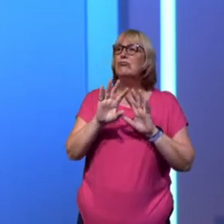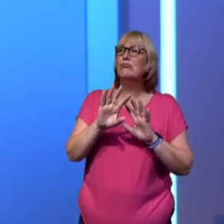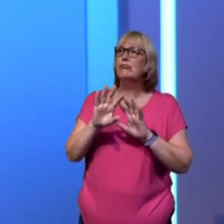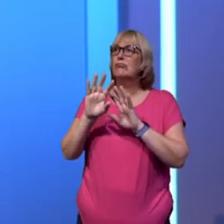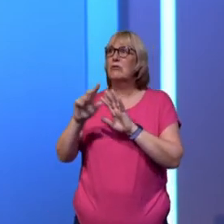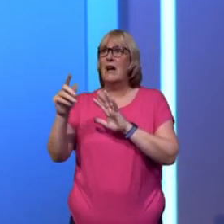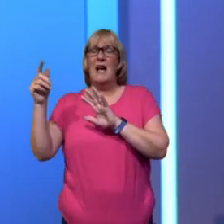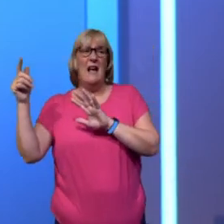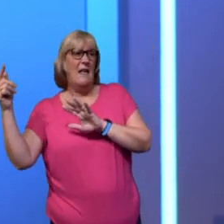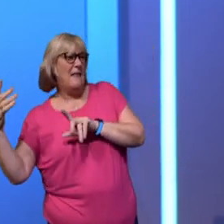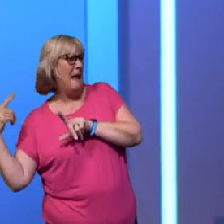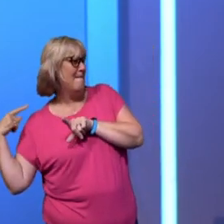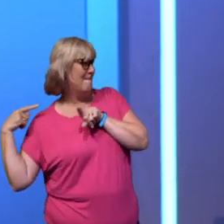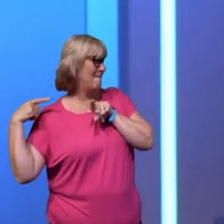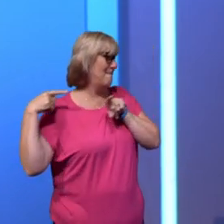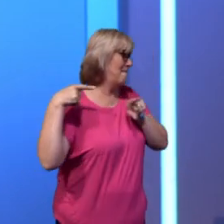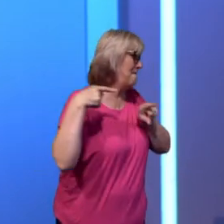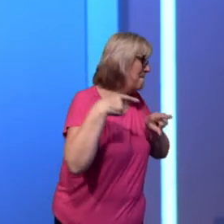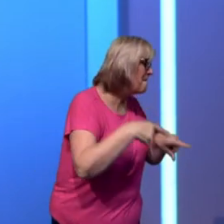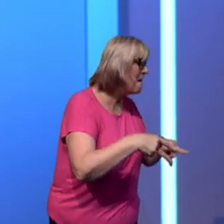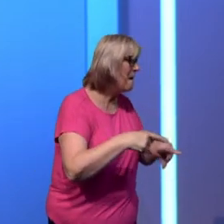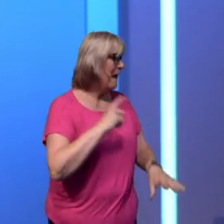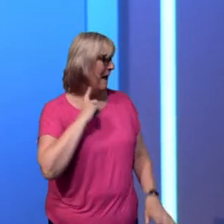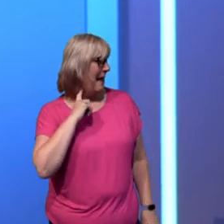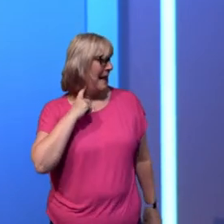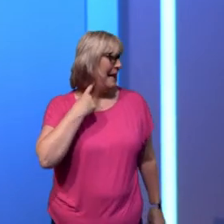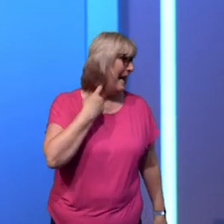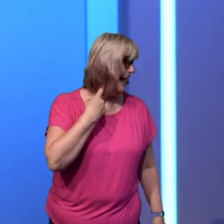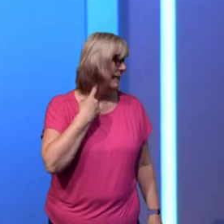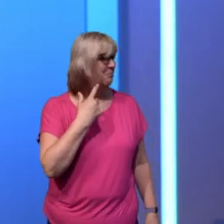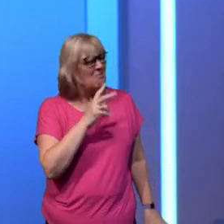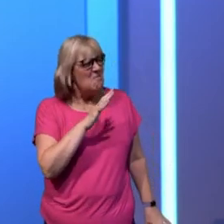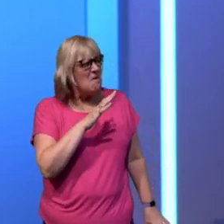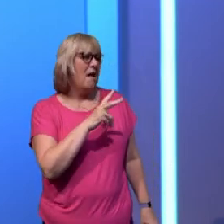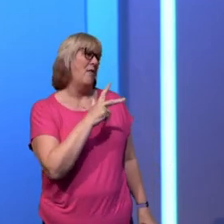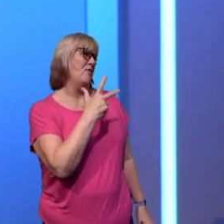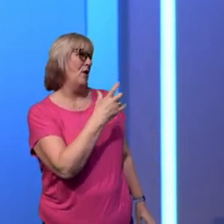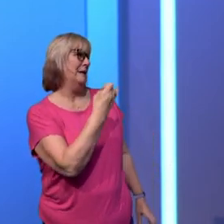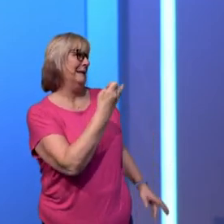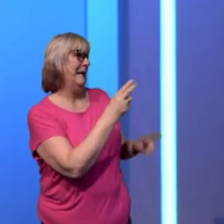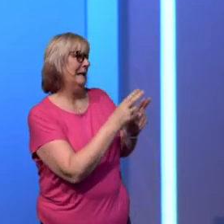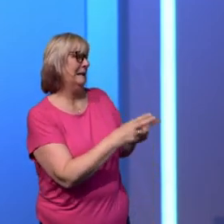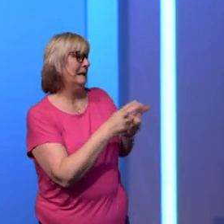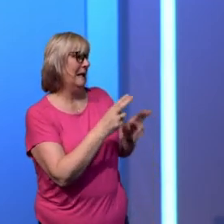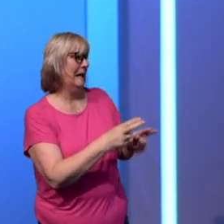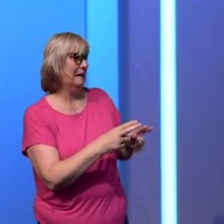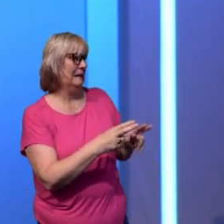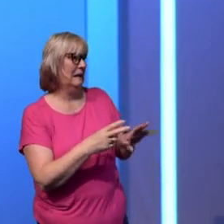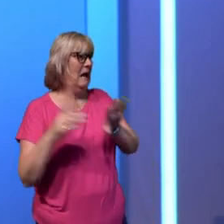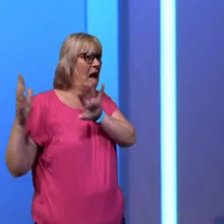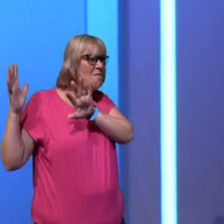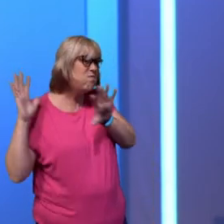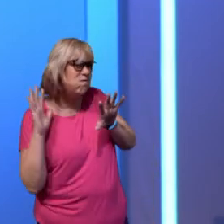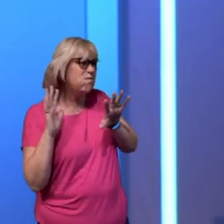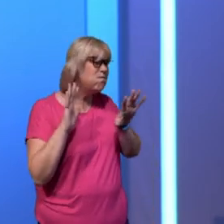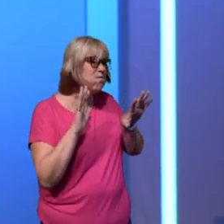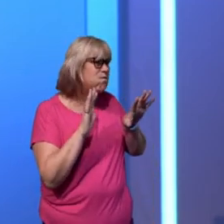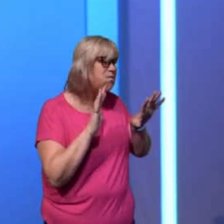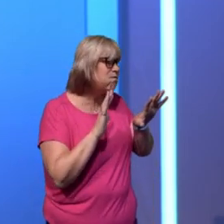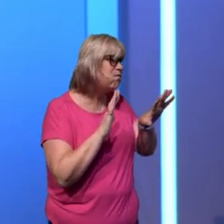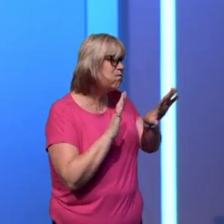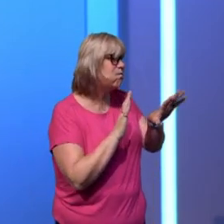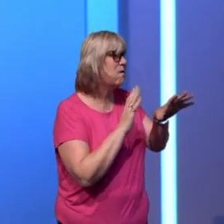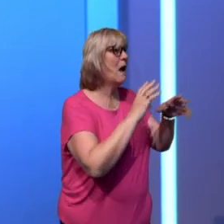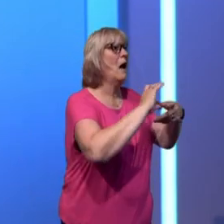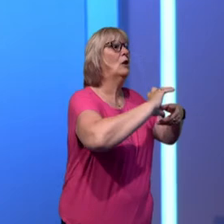routed by the men of Ai, who killed about 36 of them. They chased the Israelites from the city gate as far as